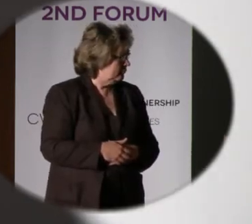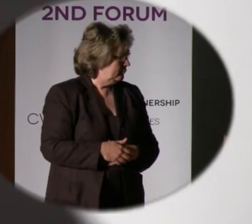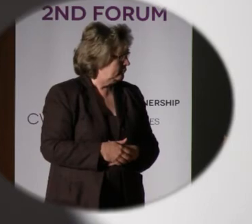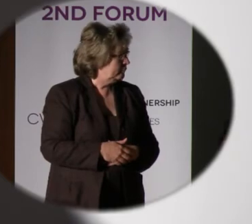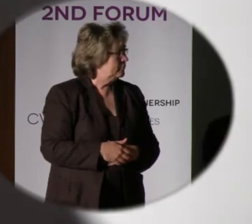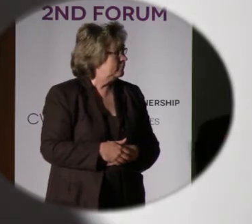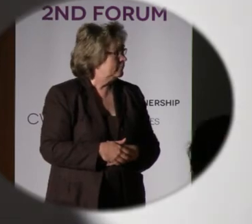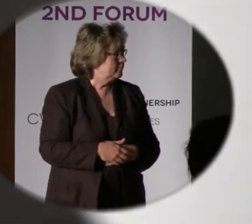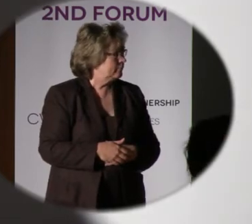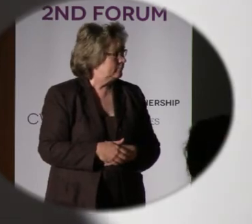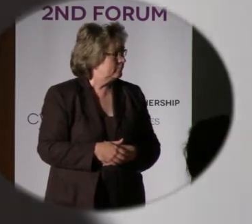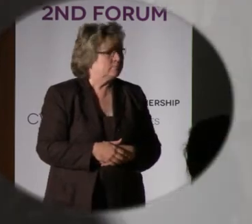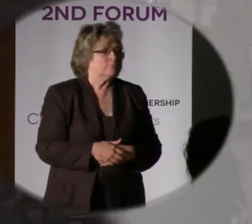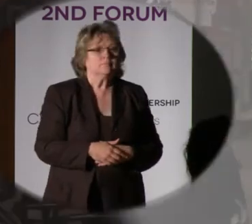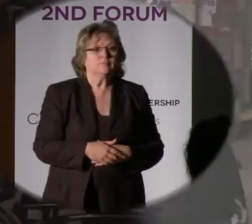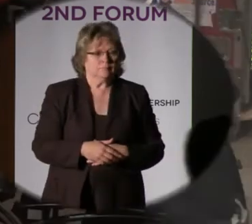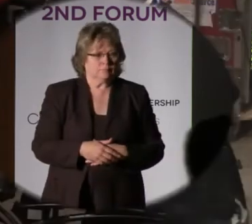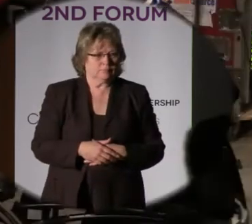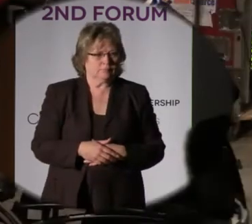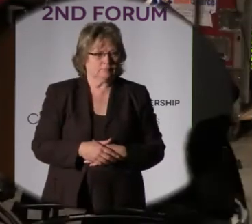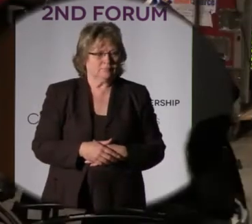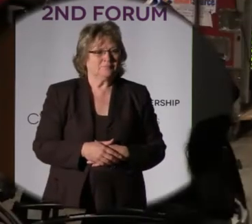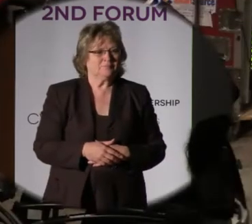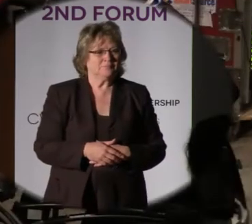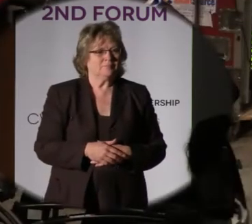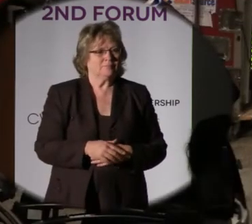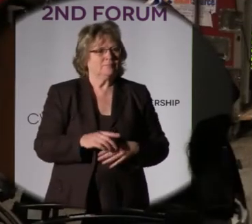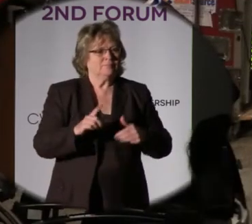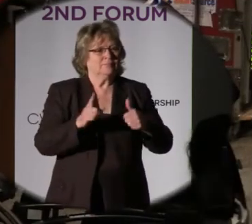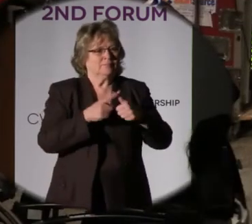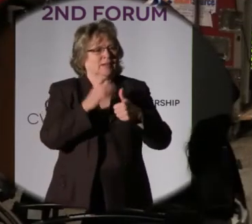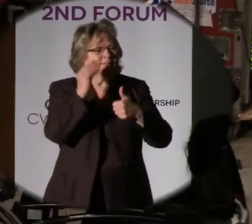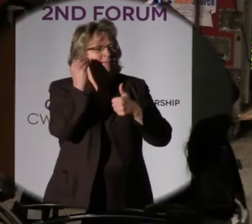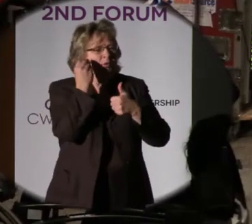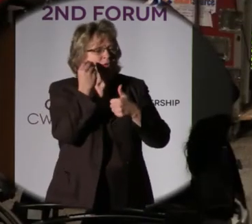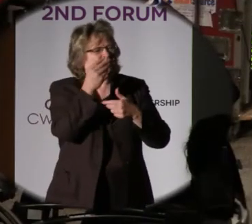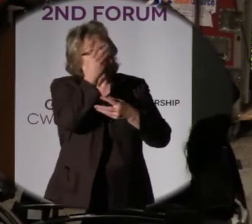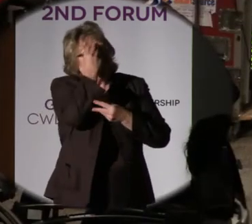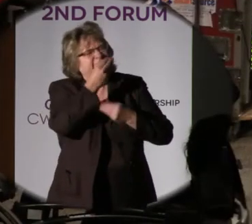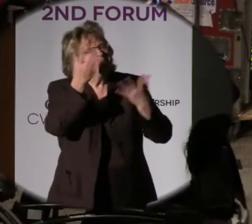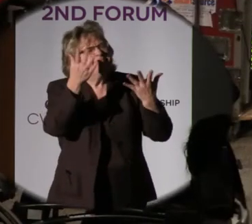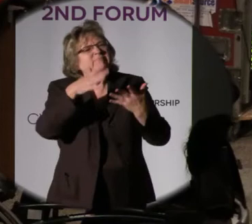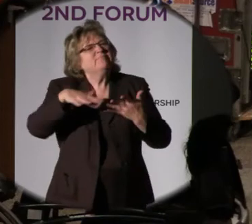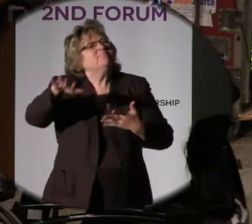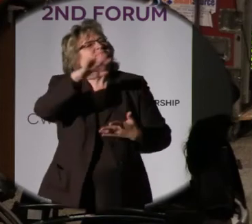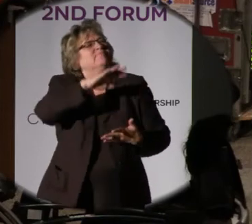words situation of Vietnam. Population in Vietnam about